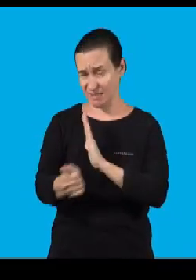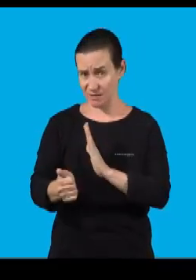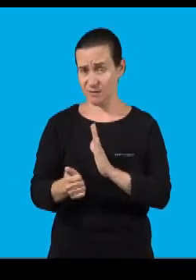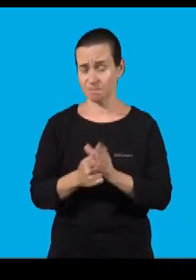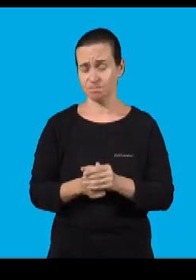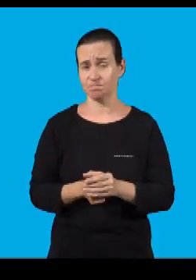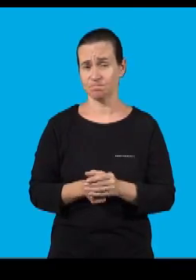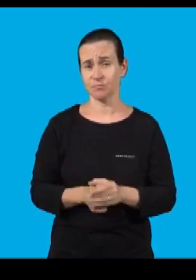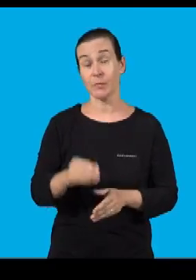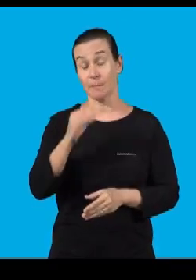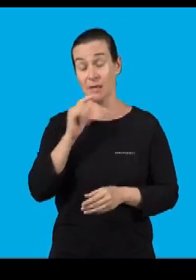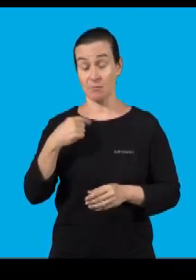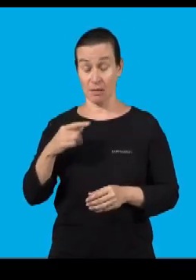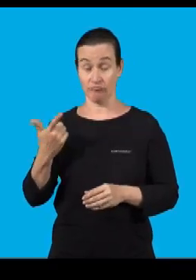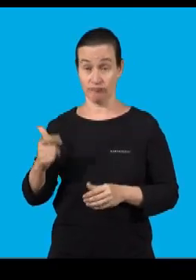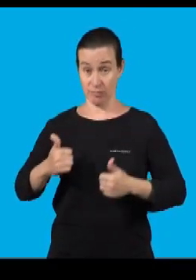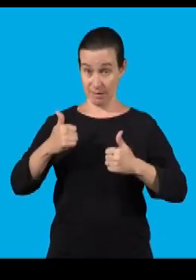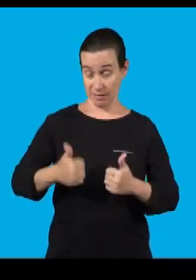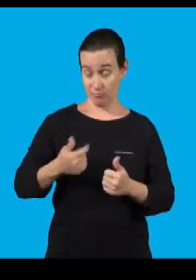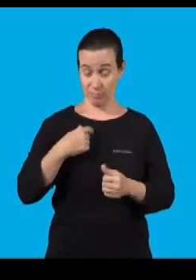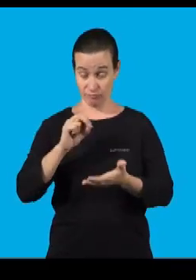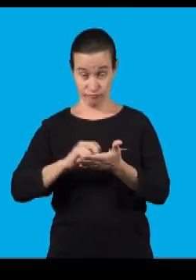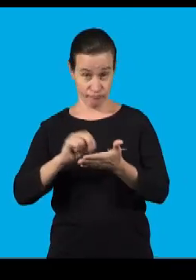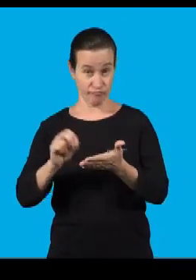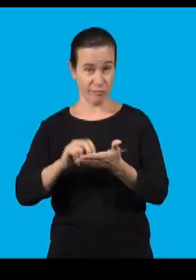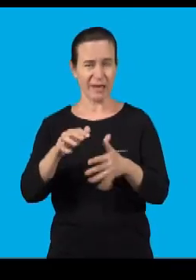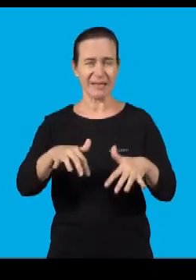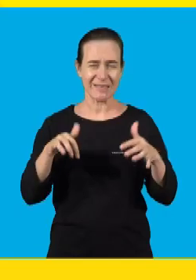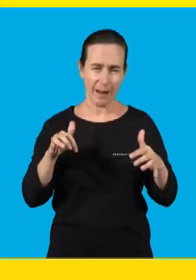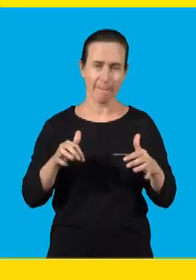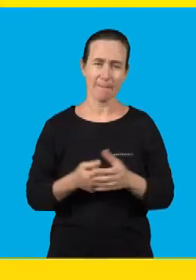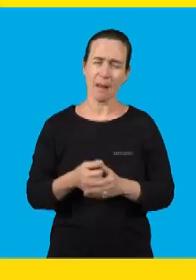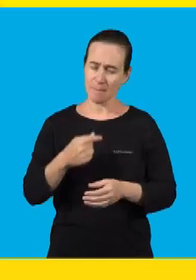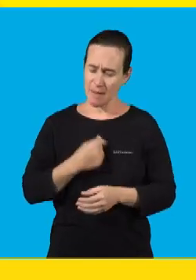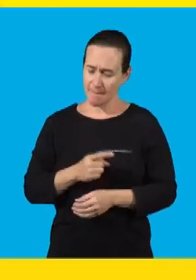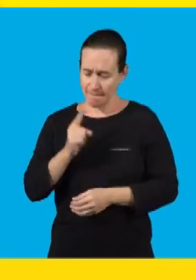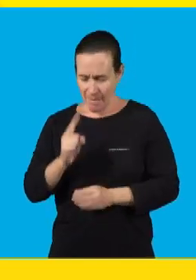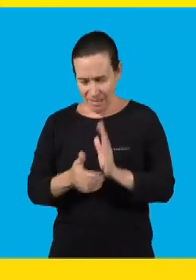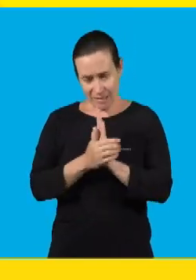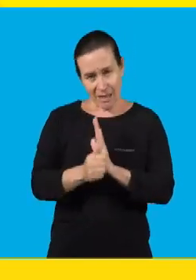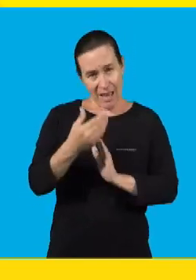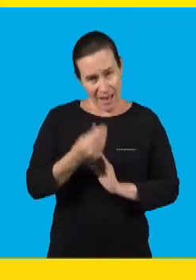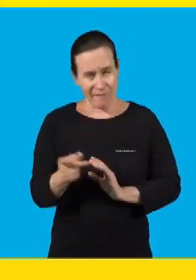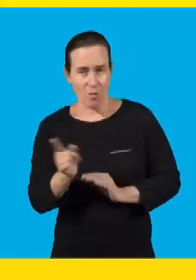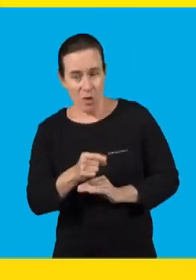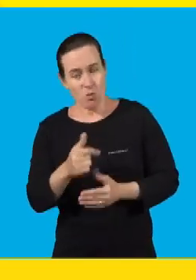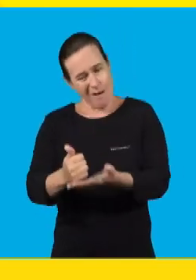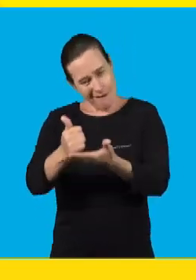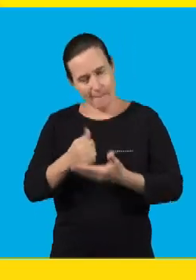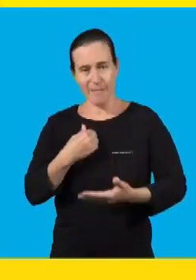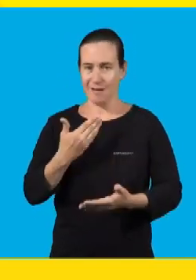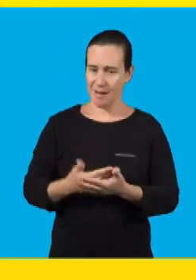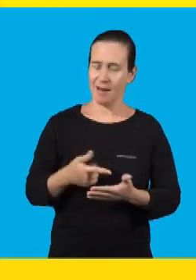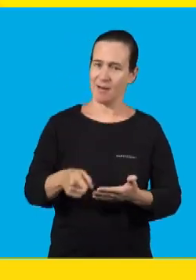writing competencies, which means when I go into an exam setting, what are the list of things that I need to have or need